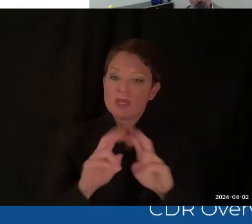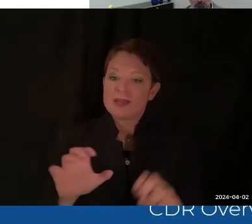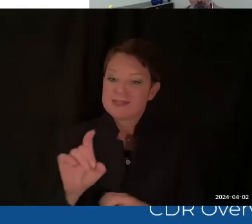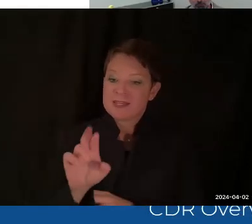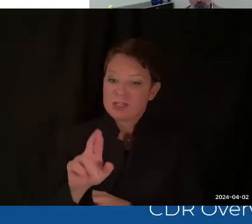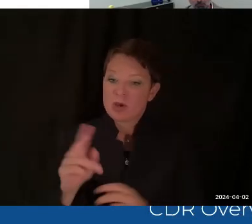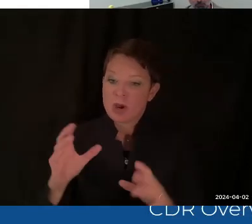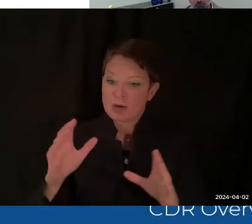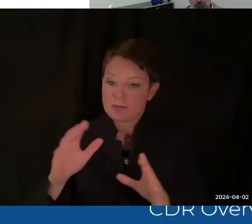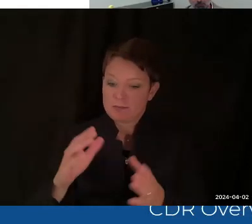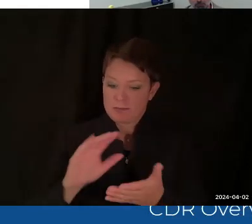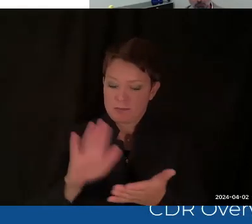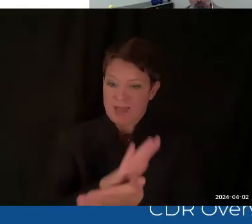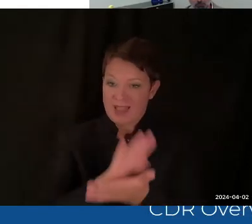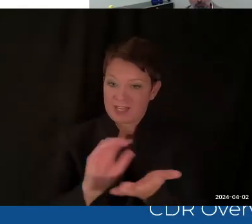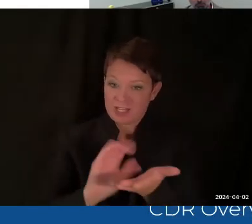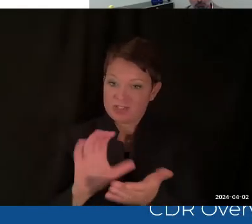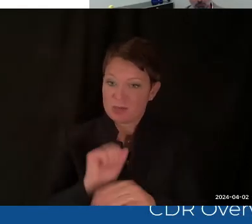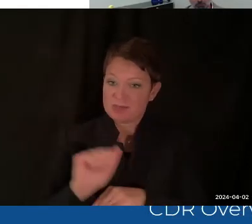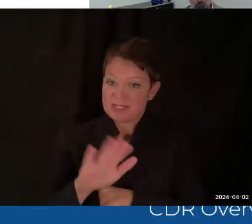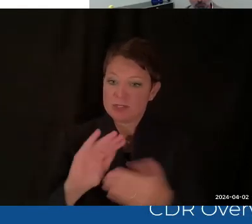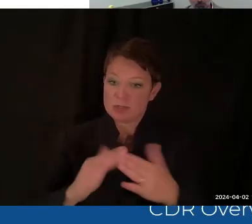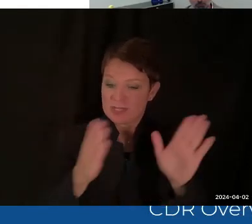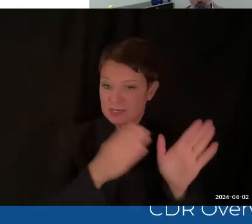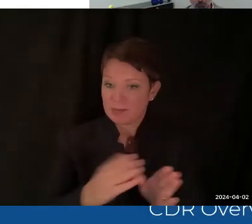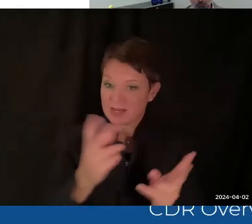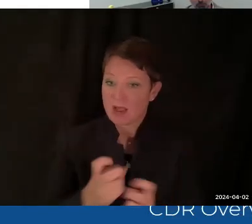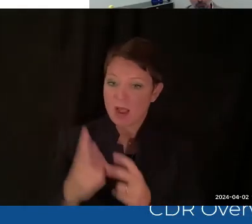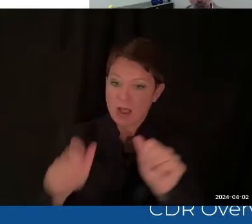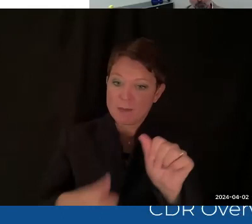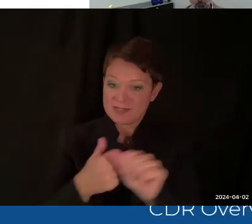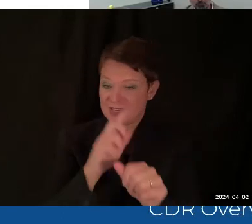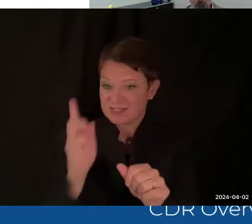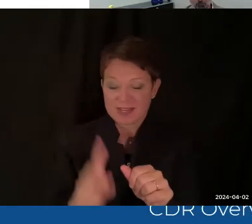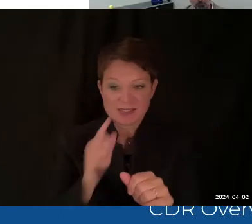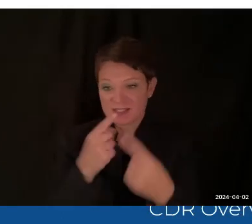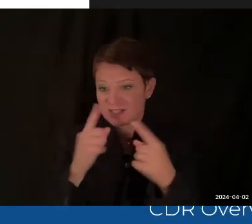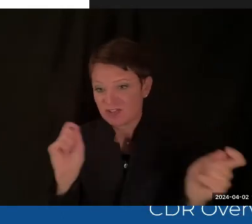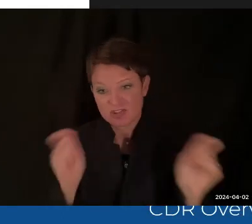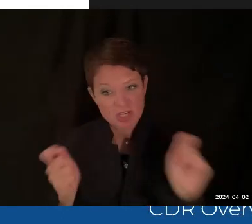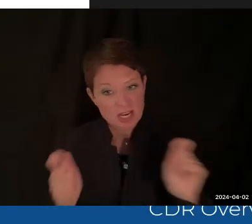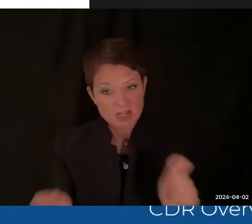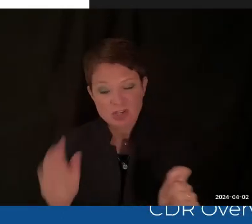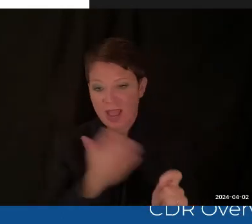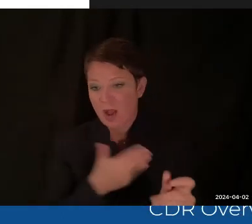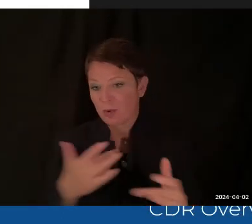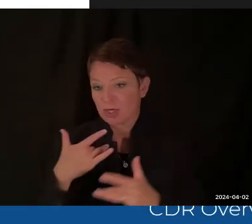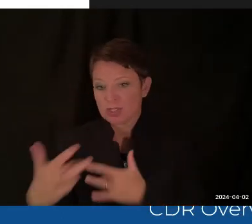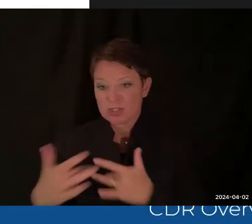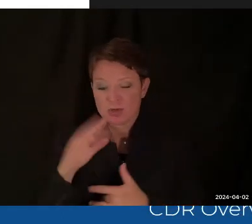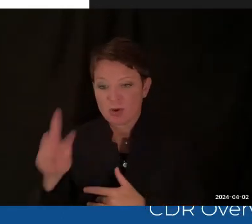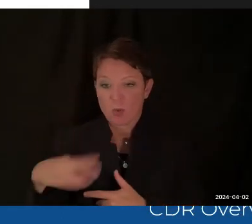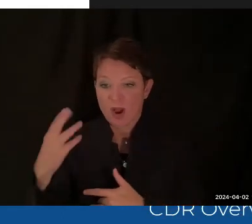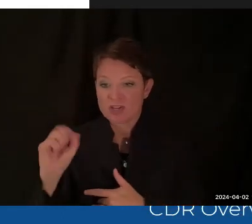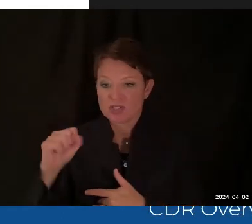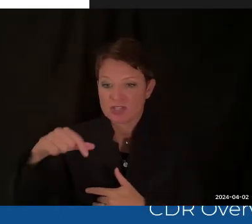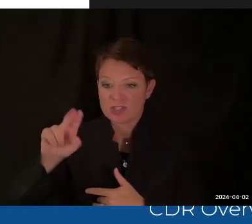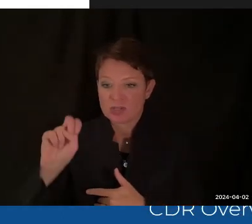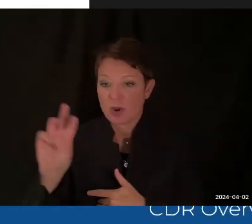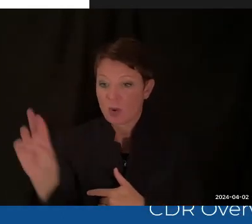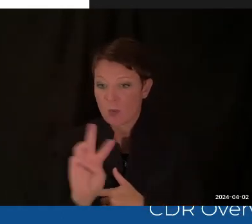CDR package that was sent to city planning, this updated design doesn't effectively change the concerns of Washington Square